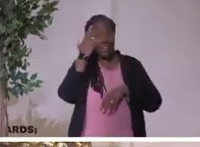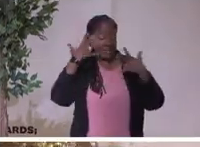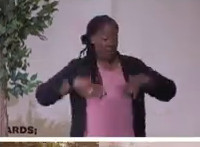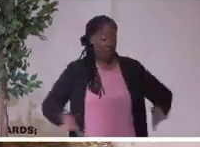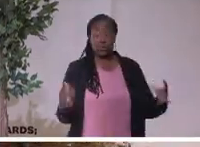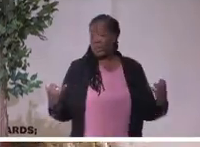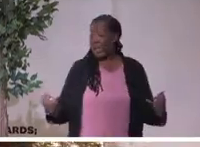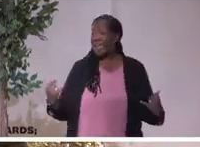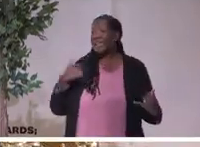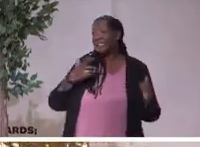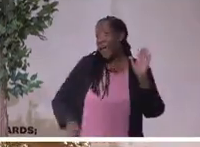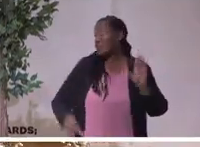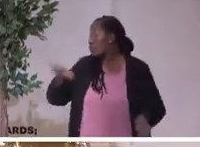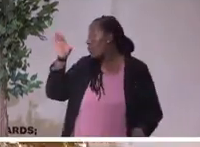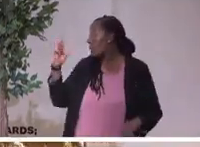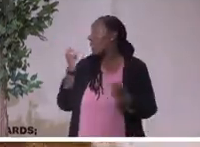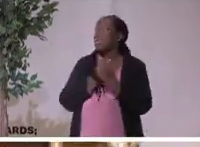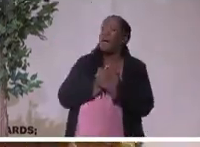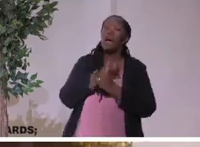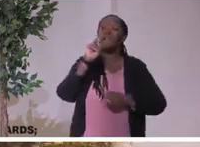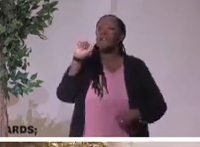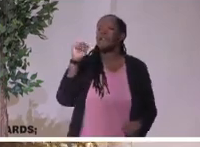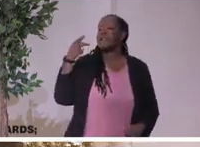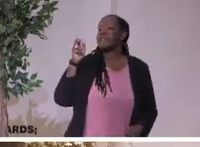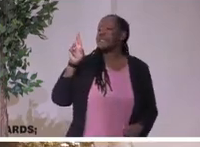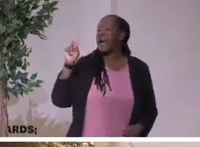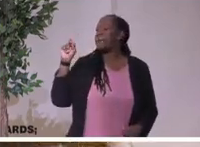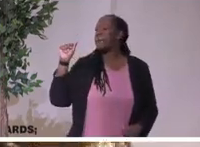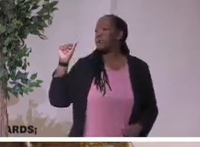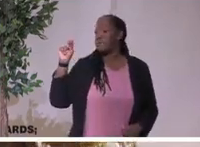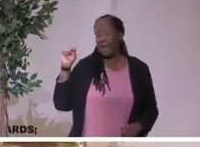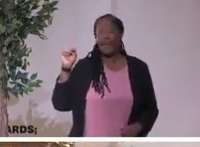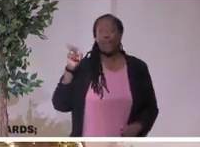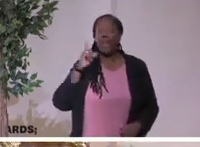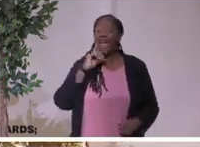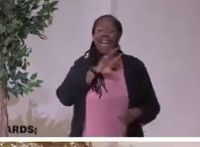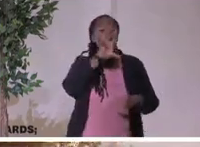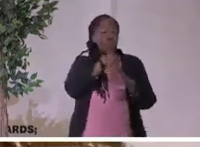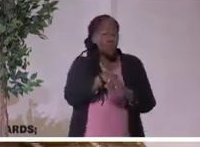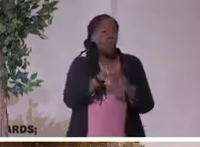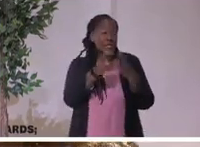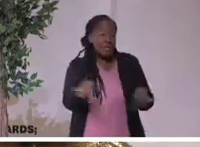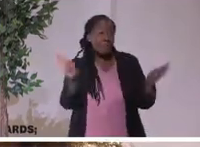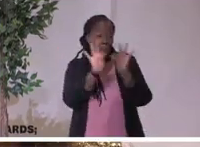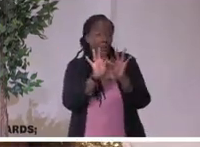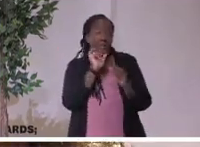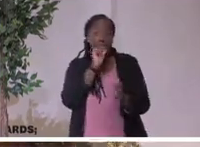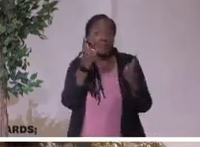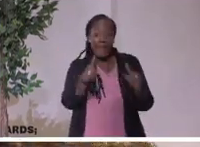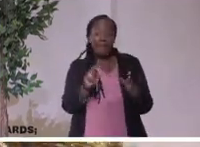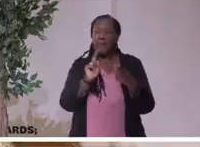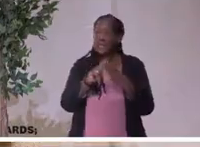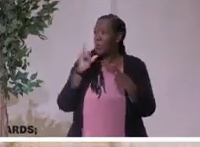up loving Dapper Dan, right? Reading Word Up magazine, and inclusion is a big thing, and it didn't take until we put the